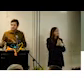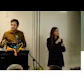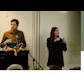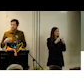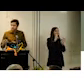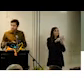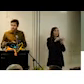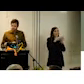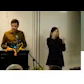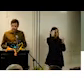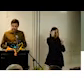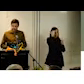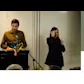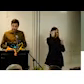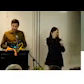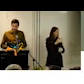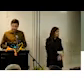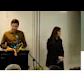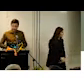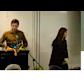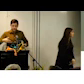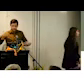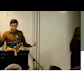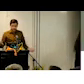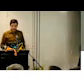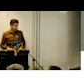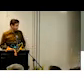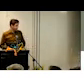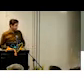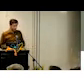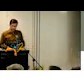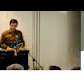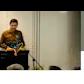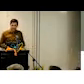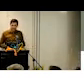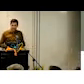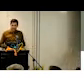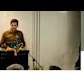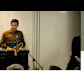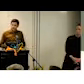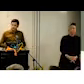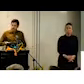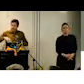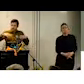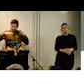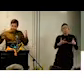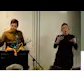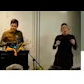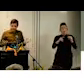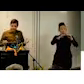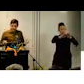different parts of the brain. So these nice, big, slow oscillations are occurring in the